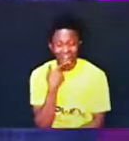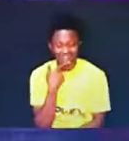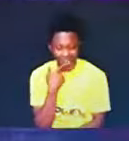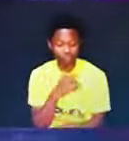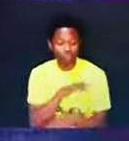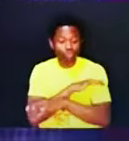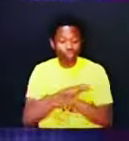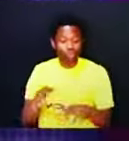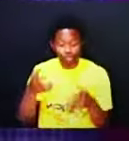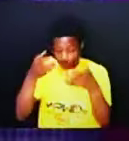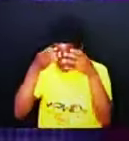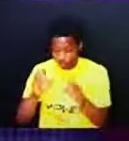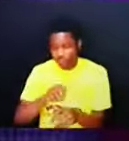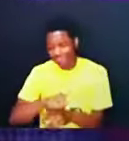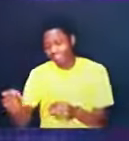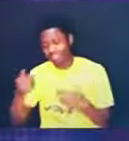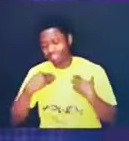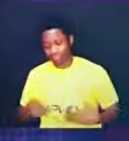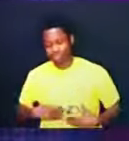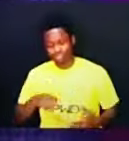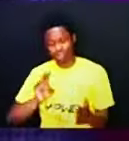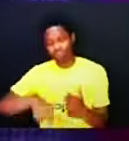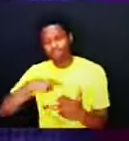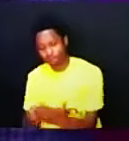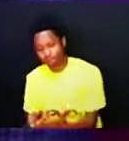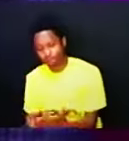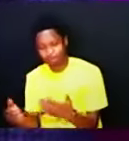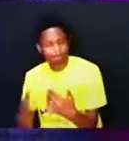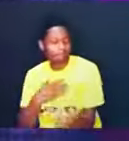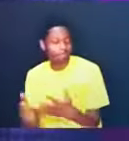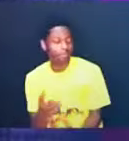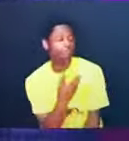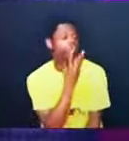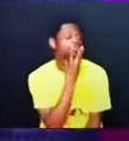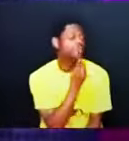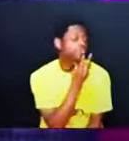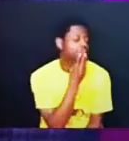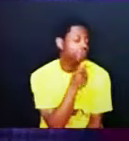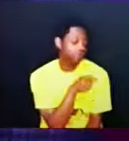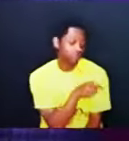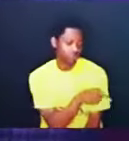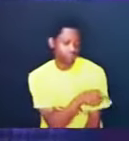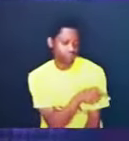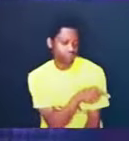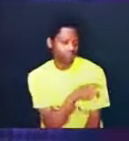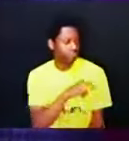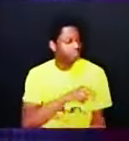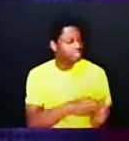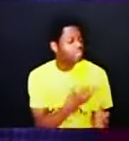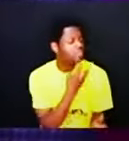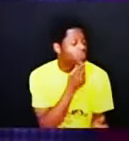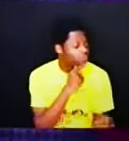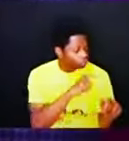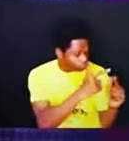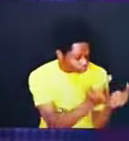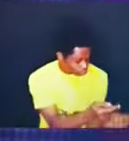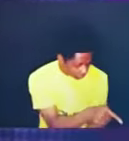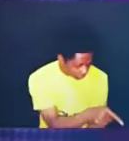stumble, whether Jews, he means Jews who have not given their life to